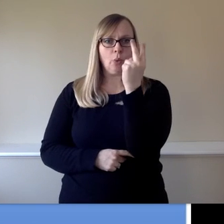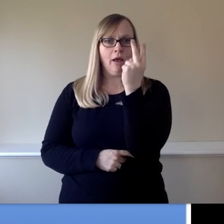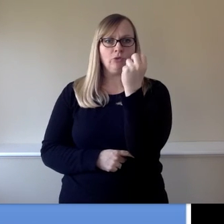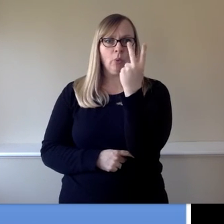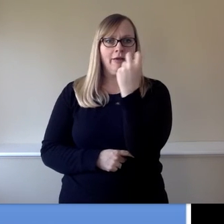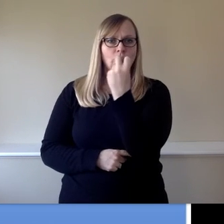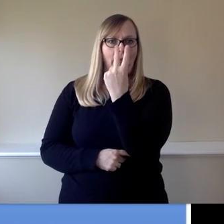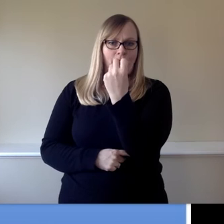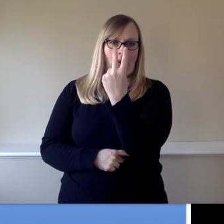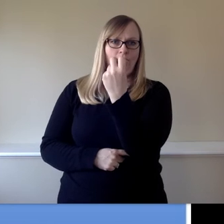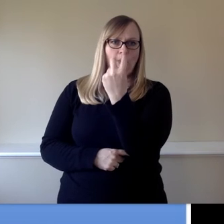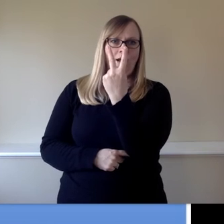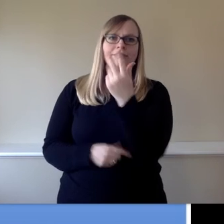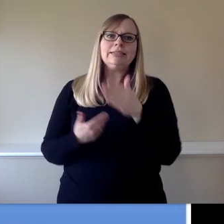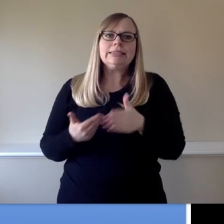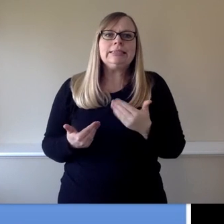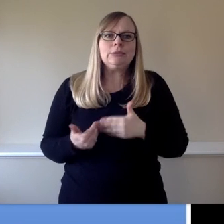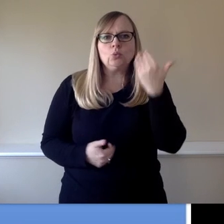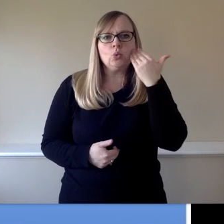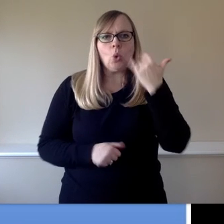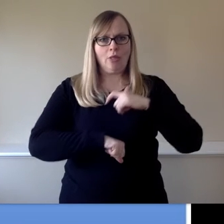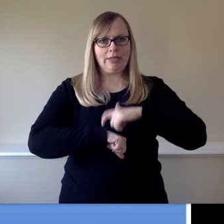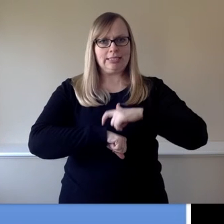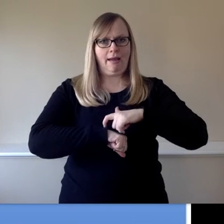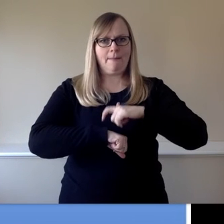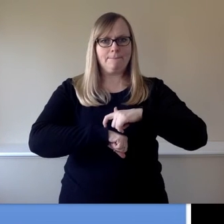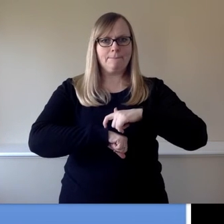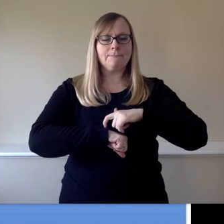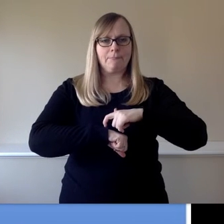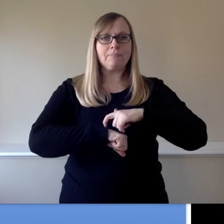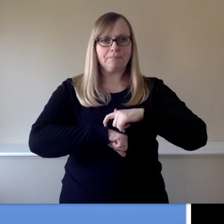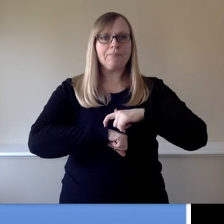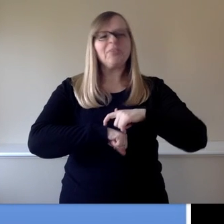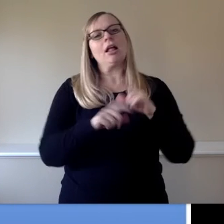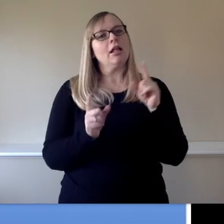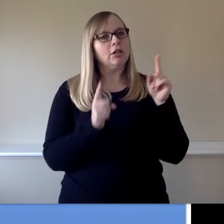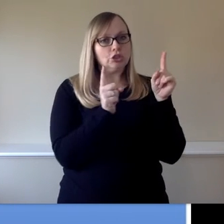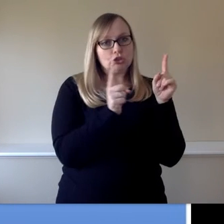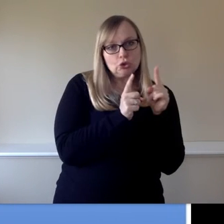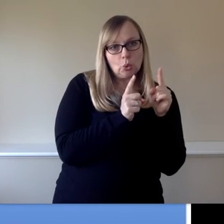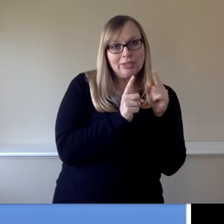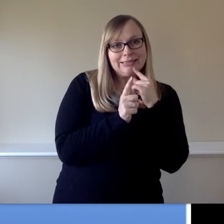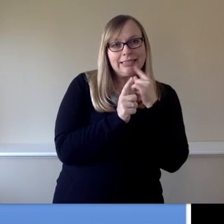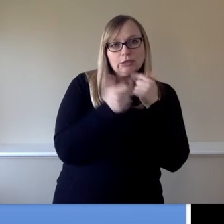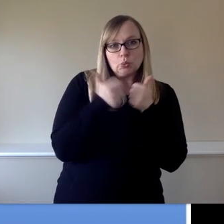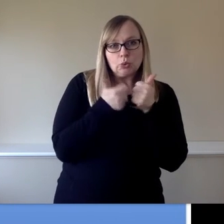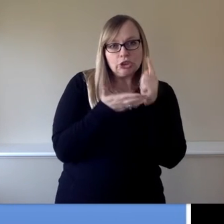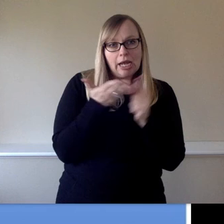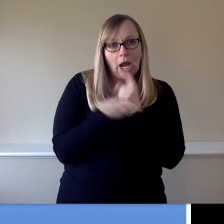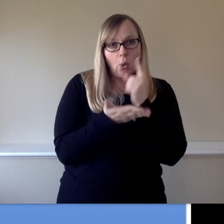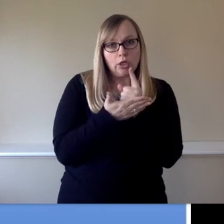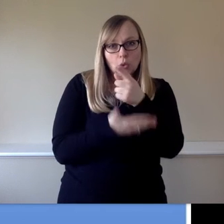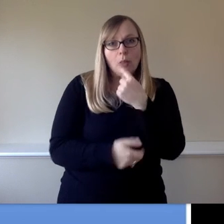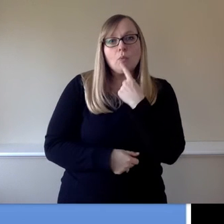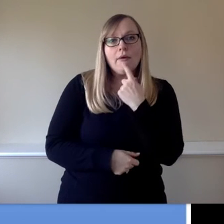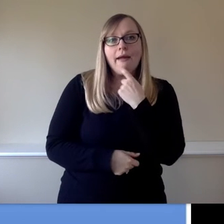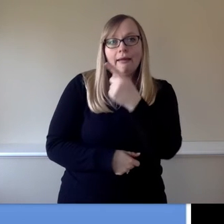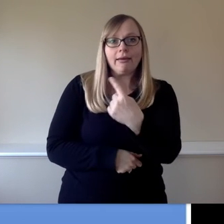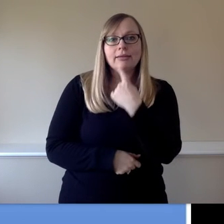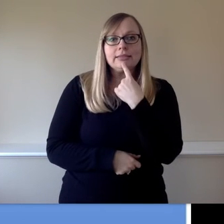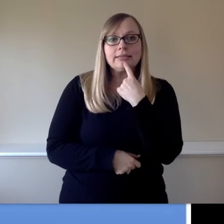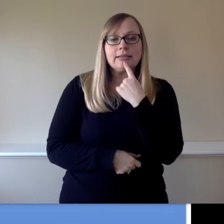times. So when it is on the hour, the small hand tells us what hour it is. So in this top clock here, we will see